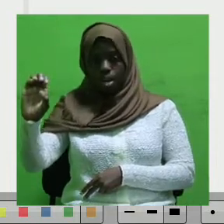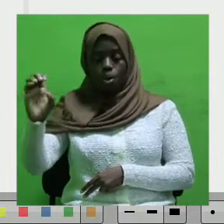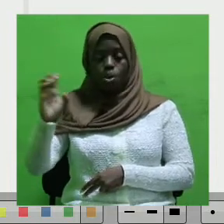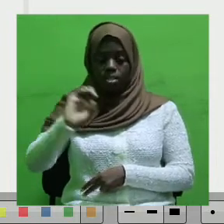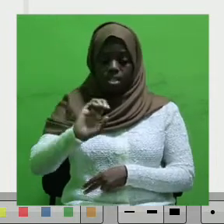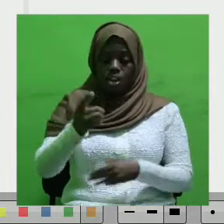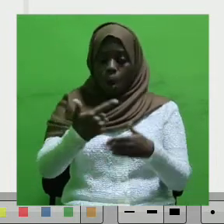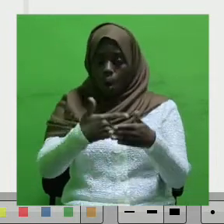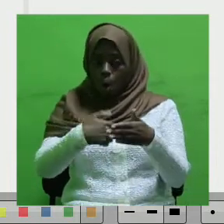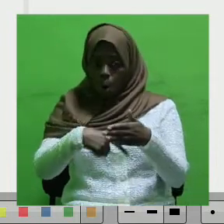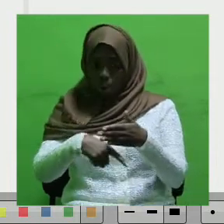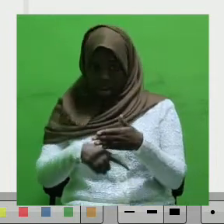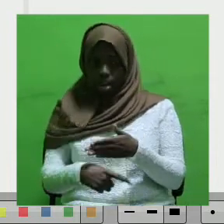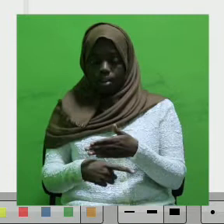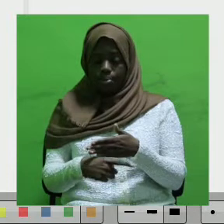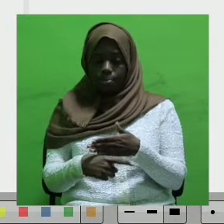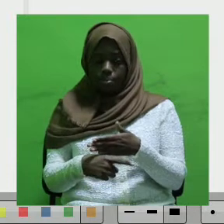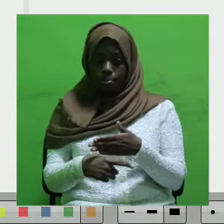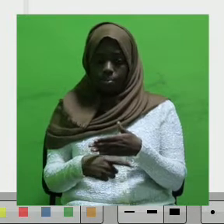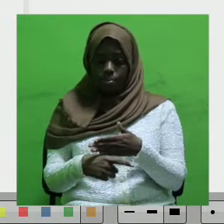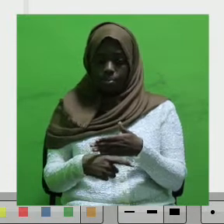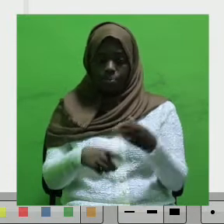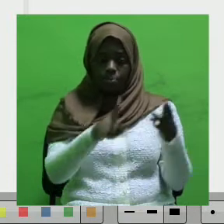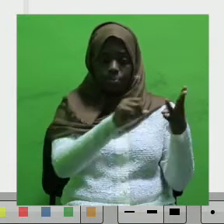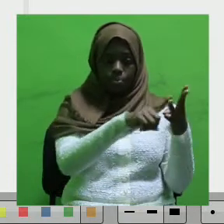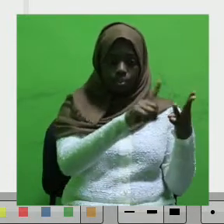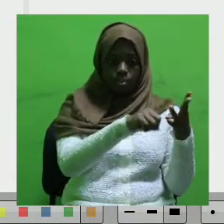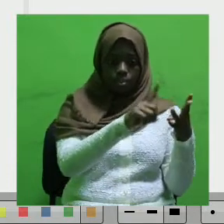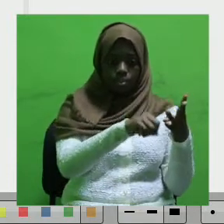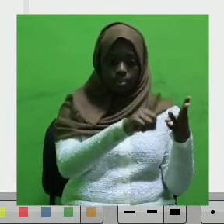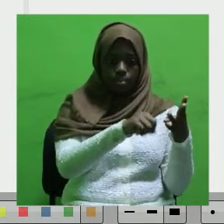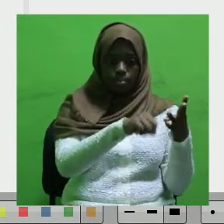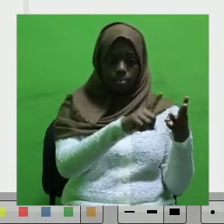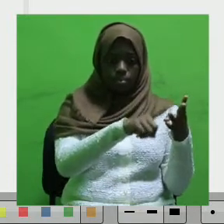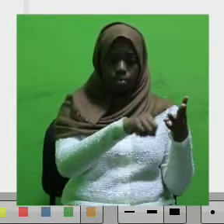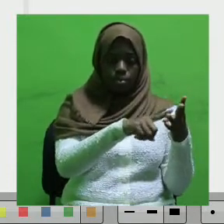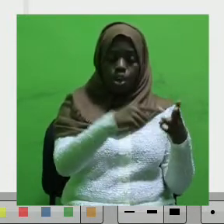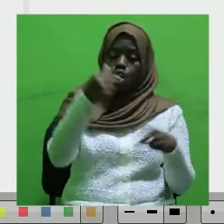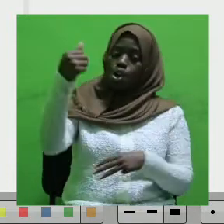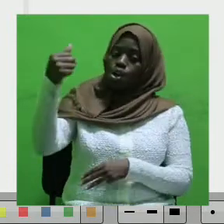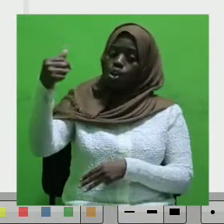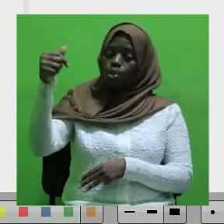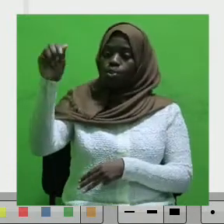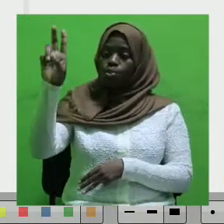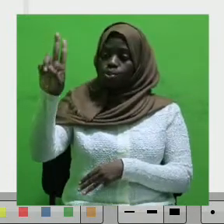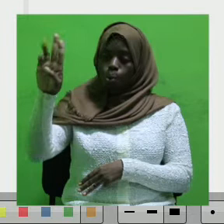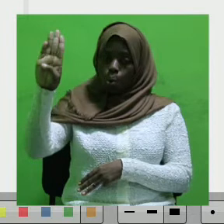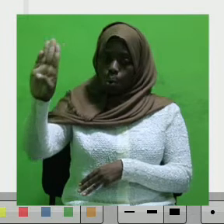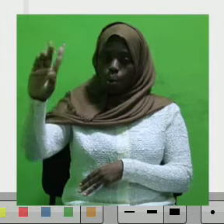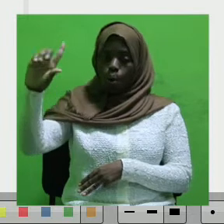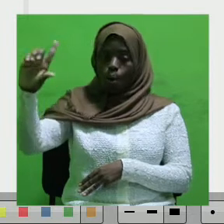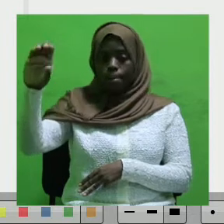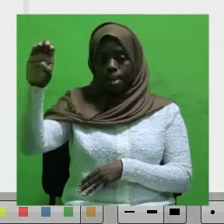ultrafiltration to occur. We have the proximal convoluted tubules. We have the convoluted